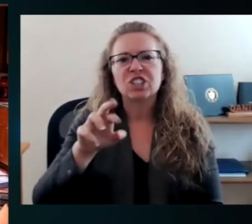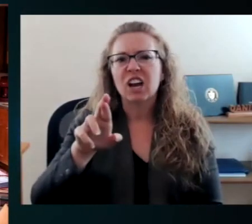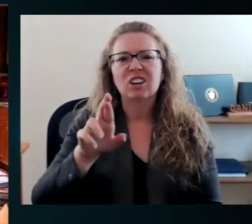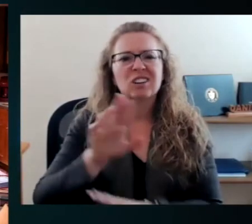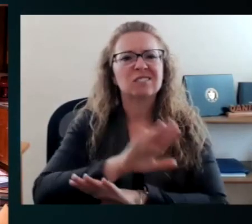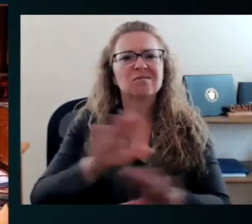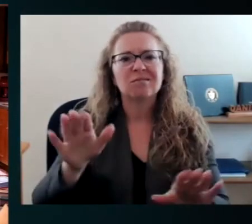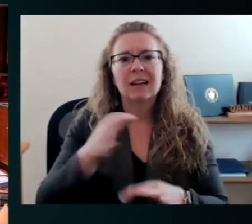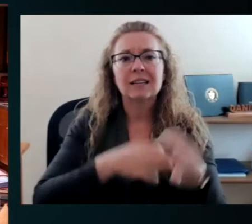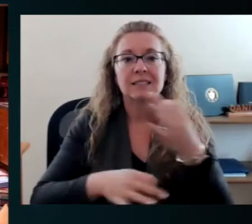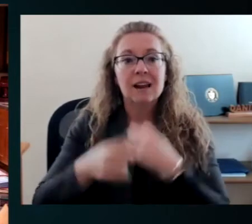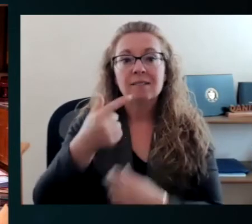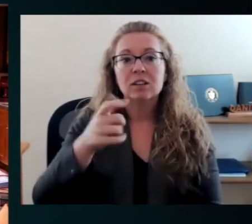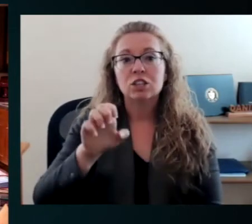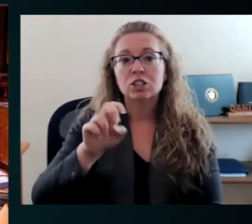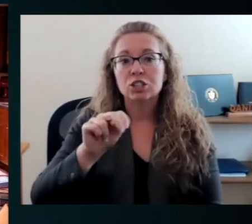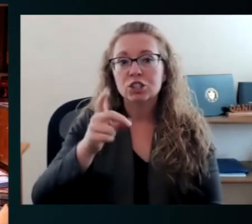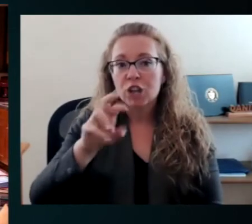identification.